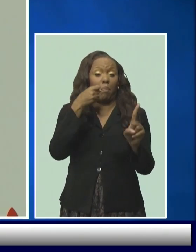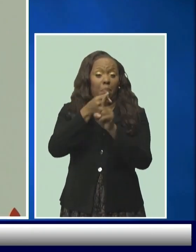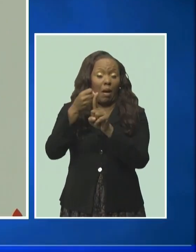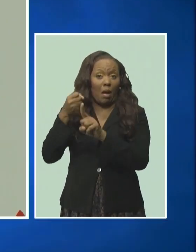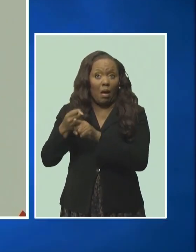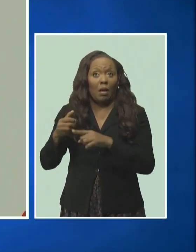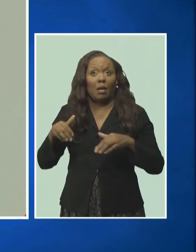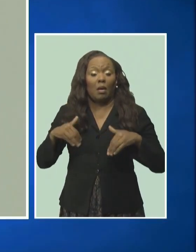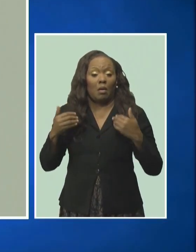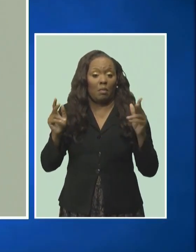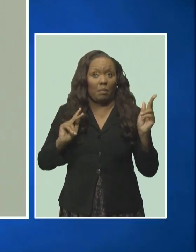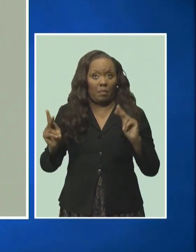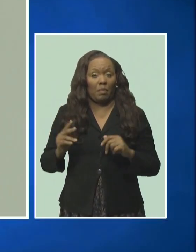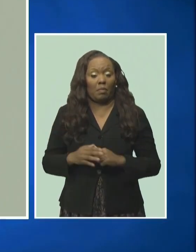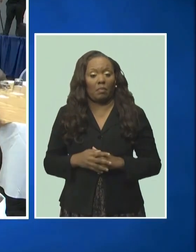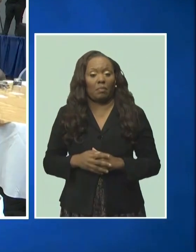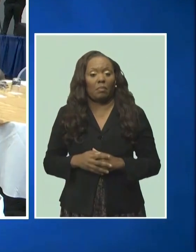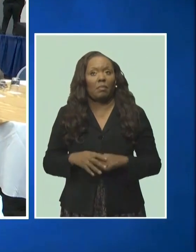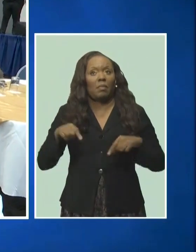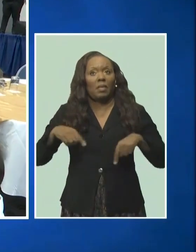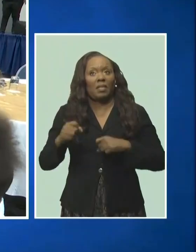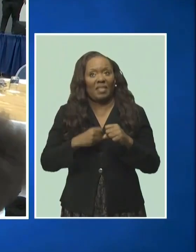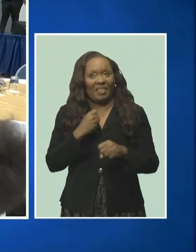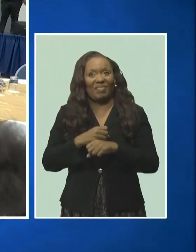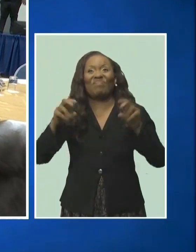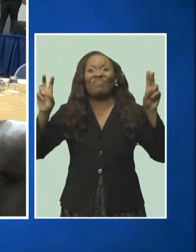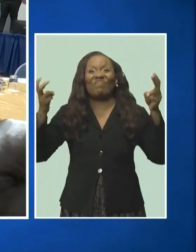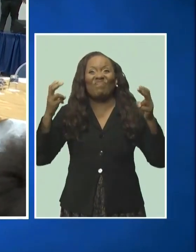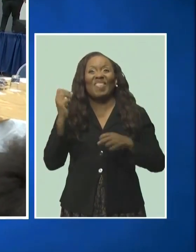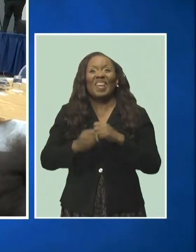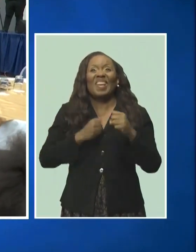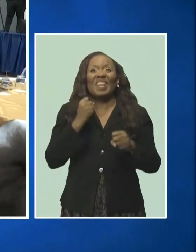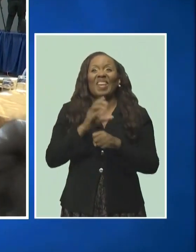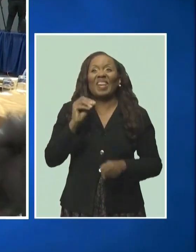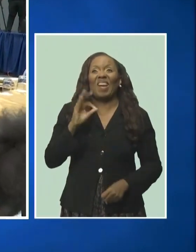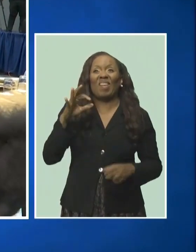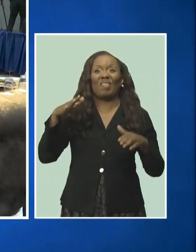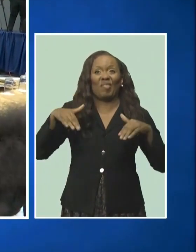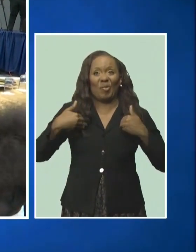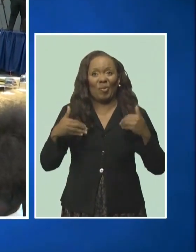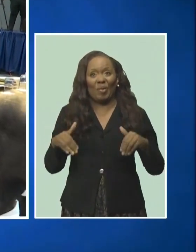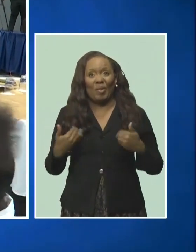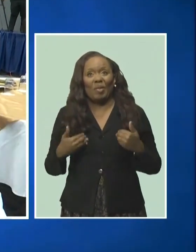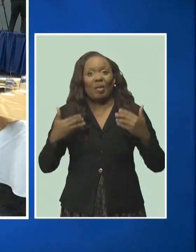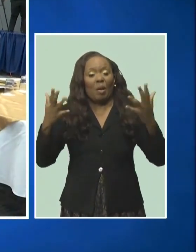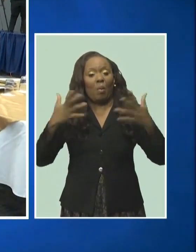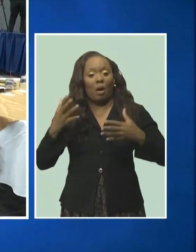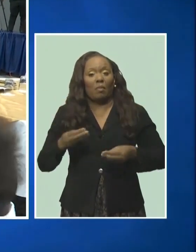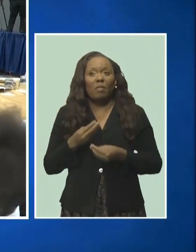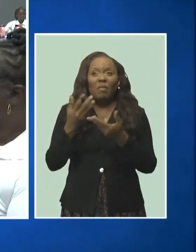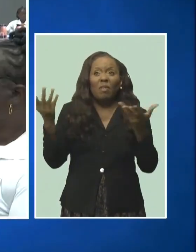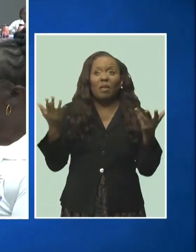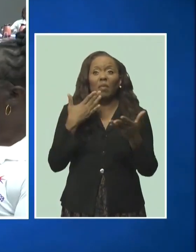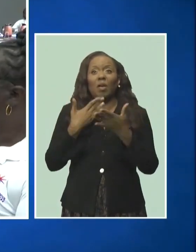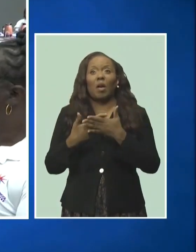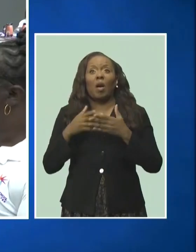Broadcasting from our studios in the Pine St. Michael, this is CBC NewsNight, starting now.